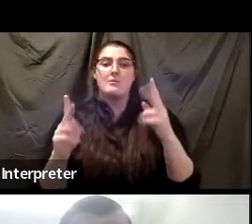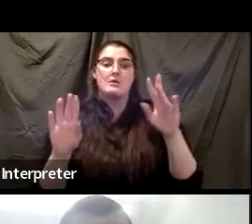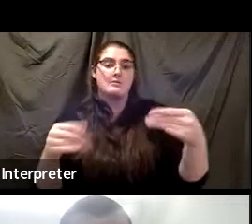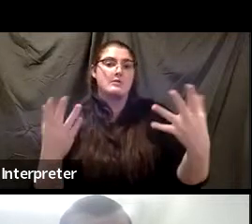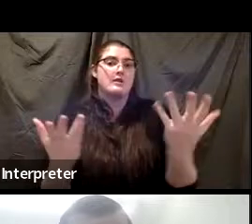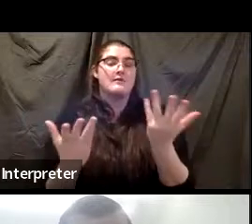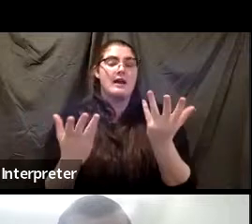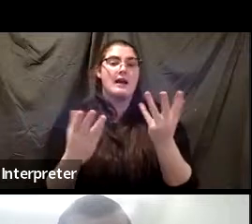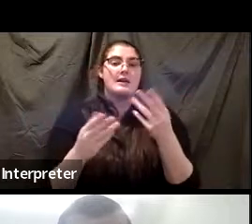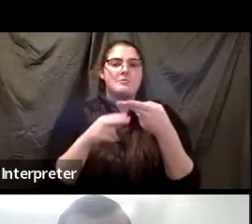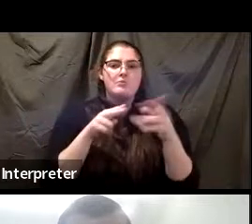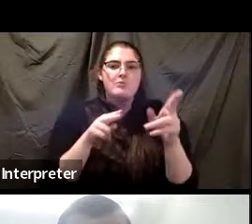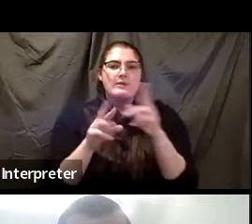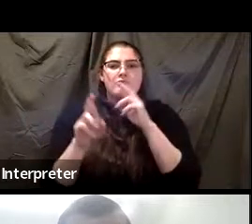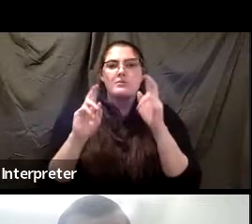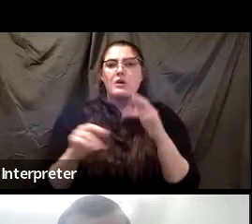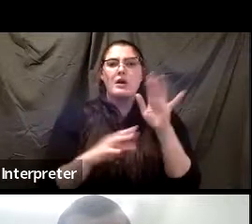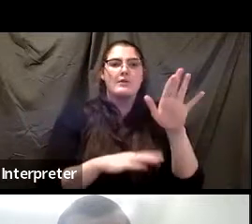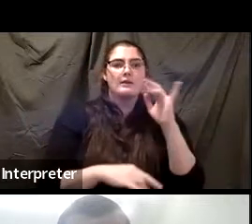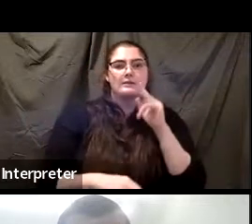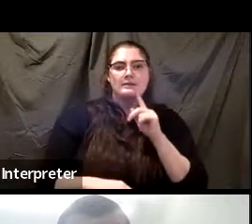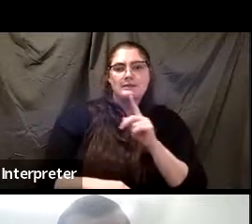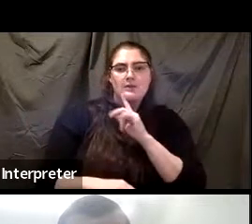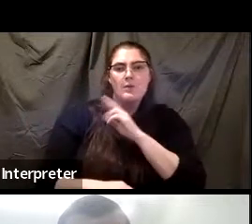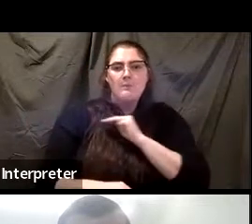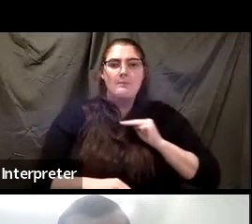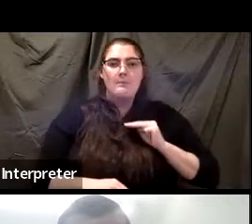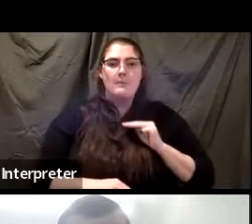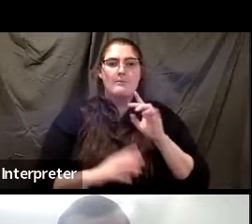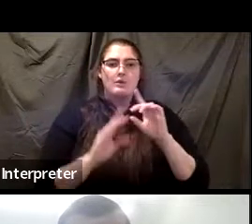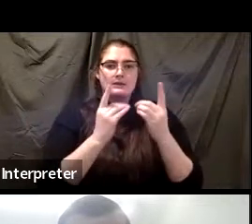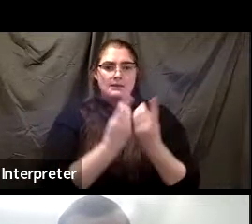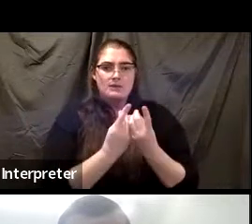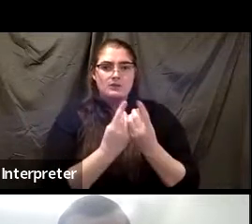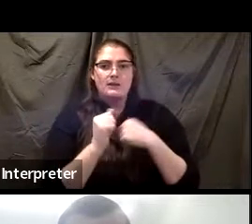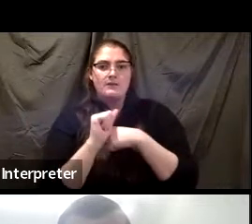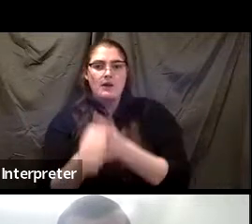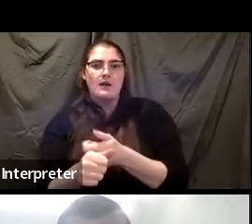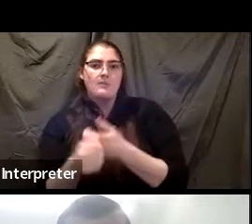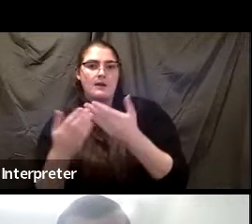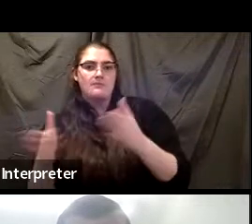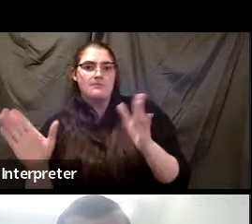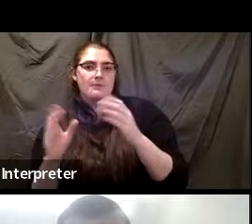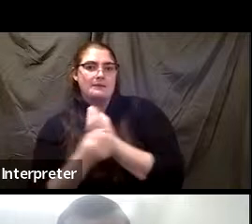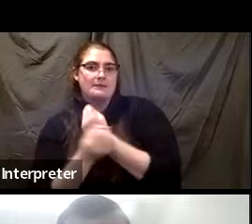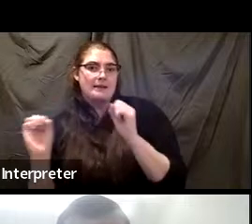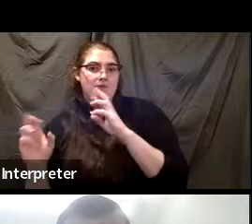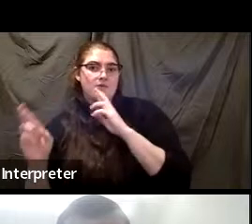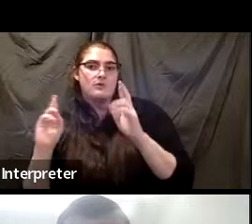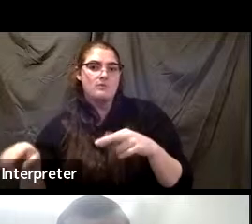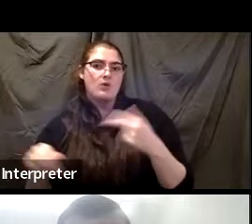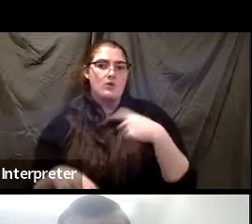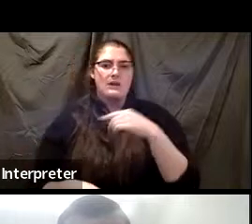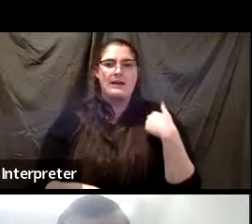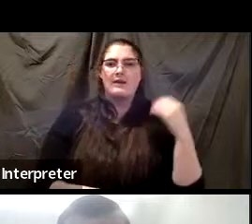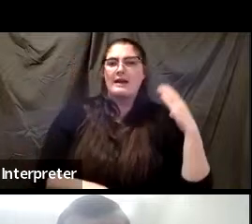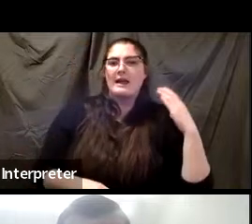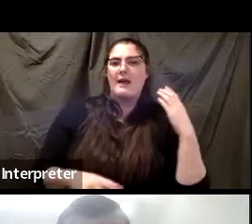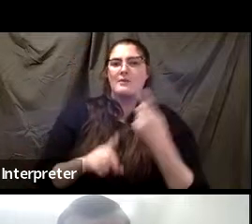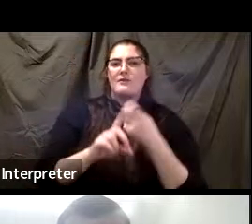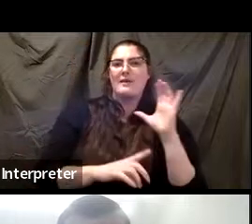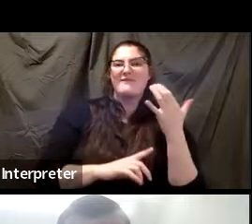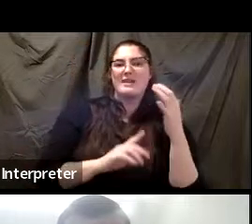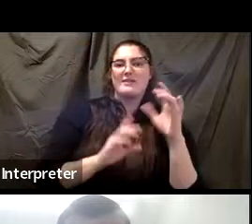member district, followed by the public safety report, which we have one of our captains from the 5th district